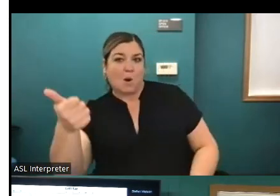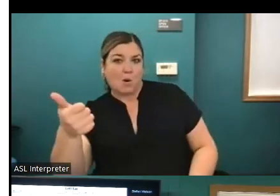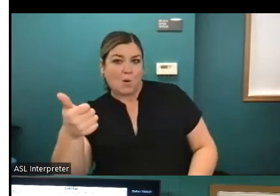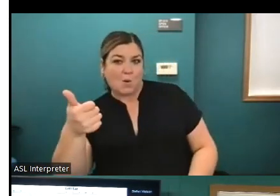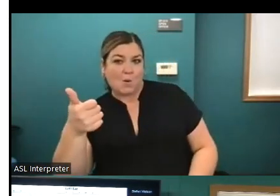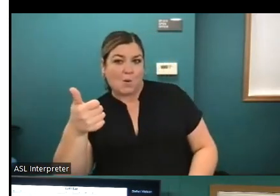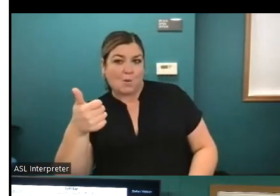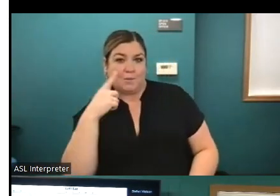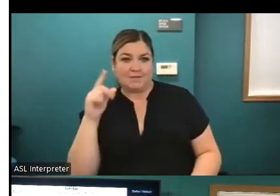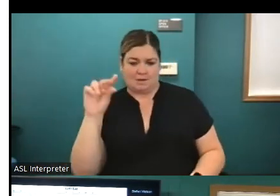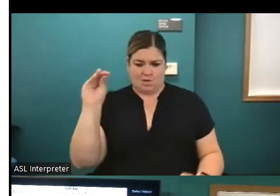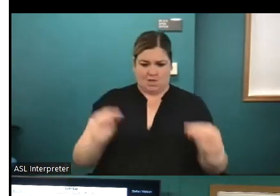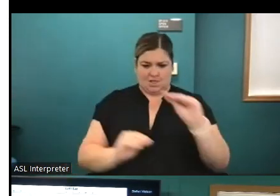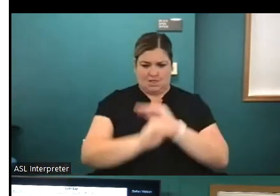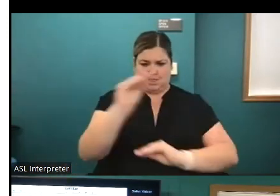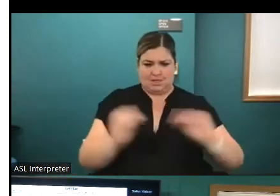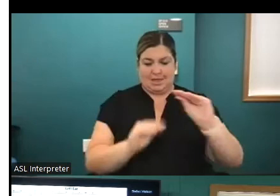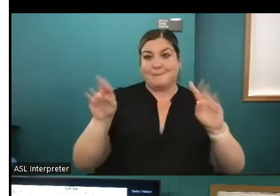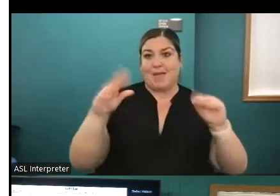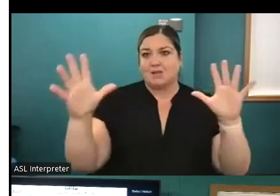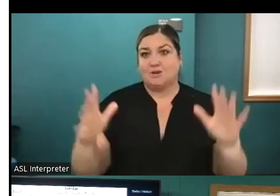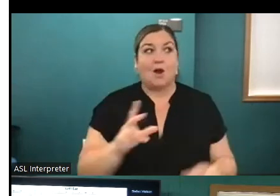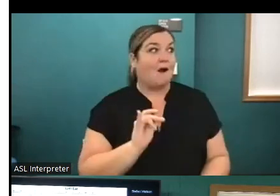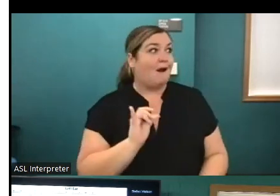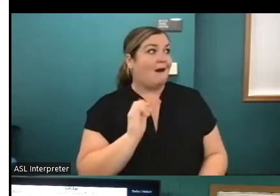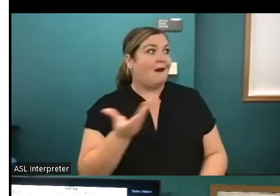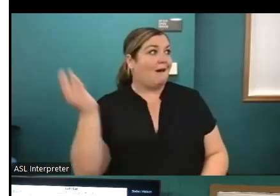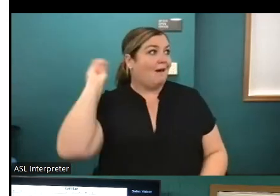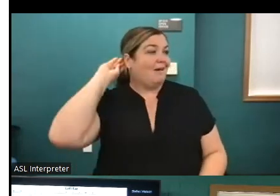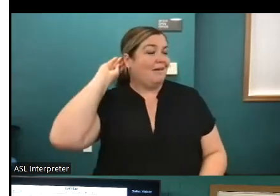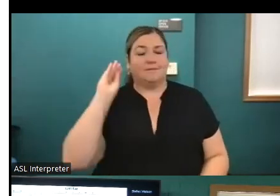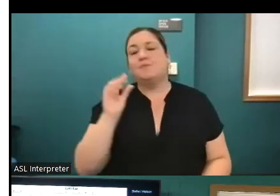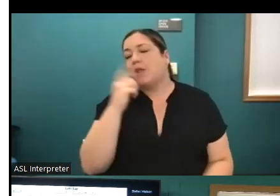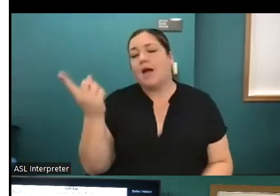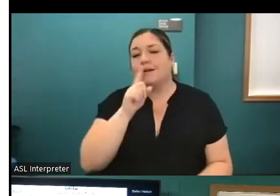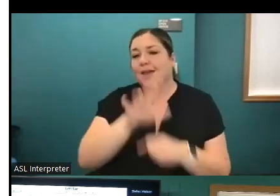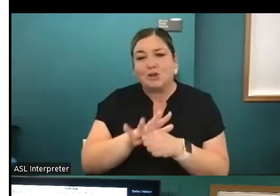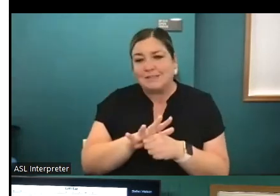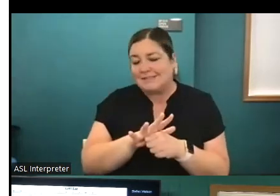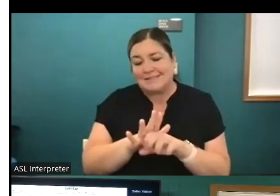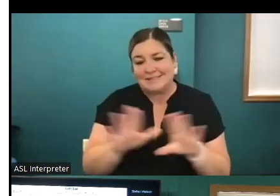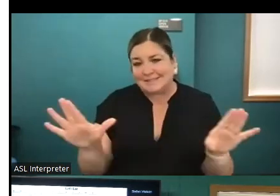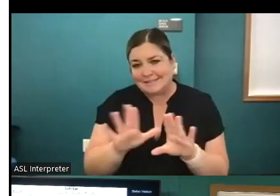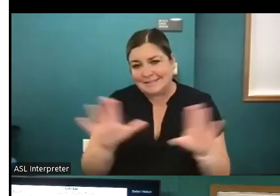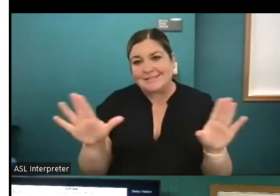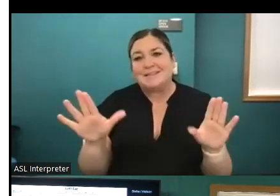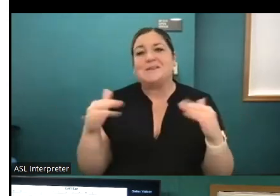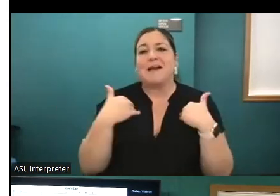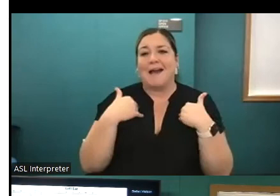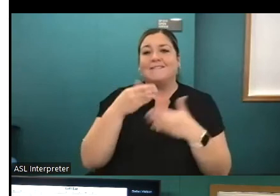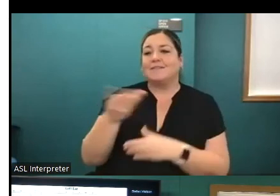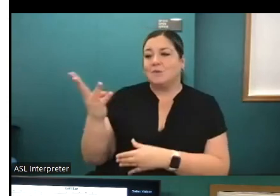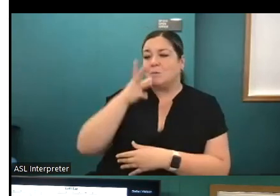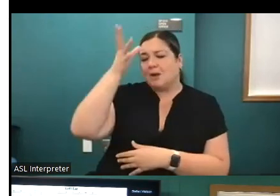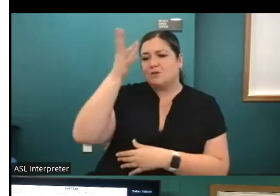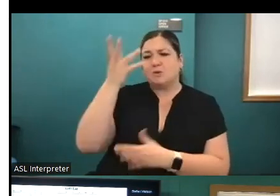will do some magic. I don't know. Not always. That's not a guarantee. Not always, but no. I mean, because I've had a couple of parents, Someone that really and I'm needs